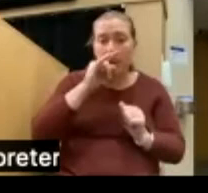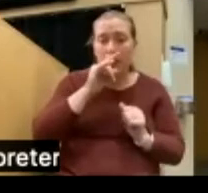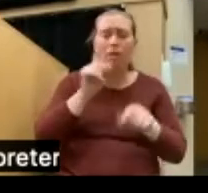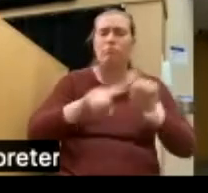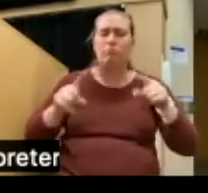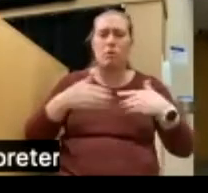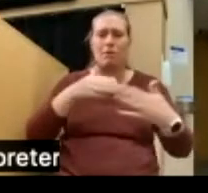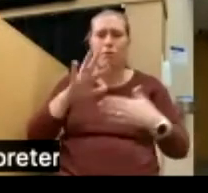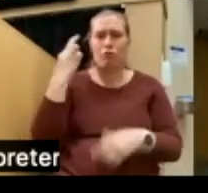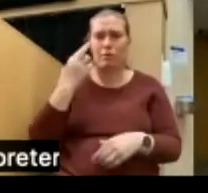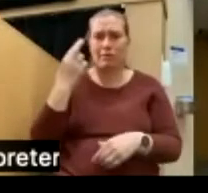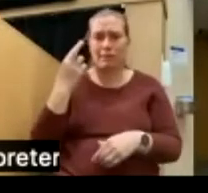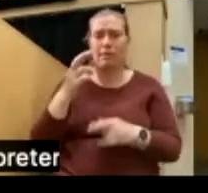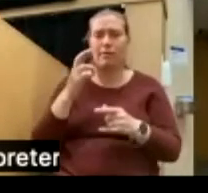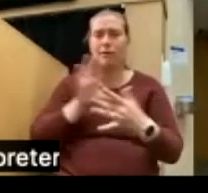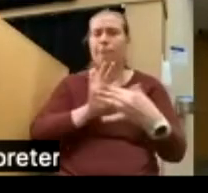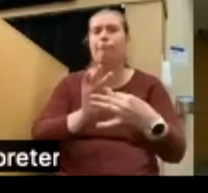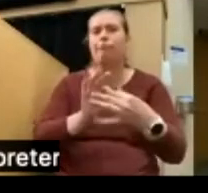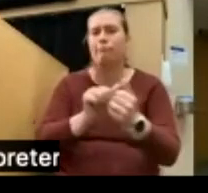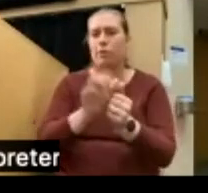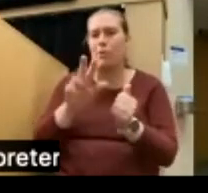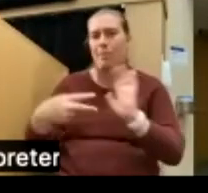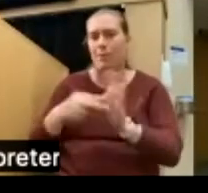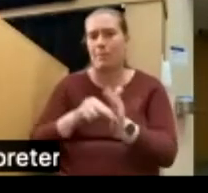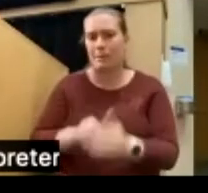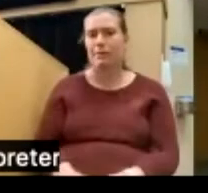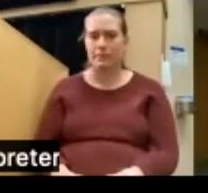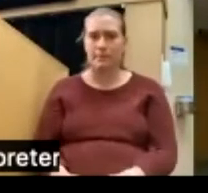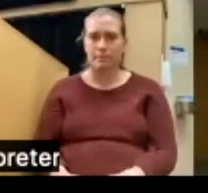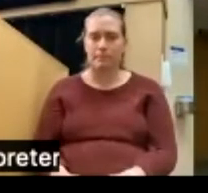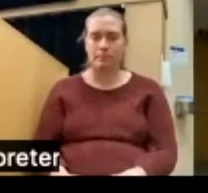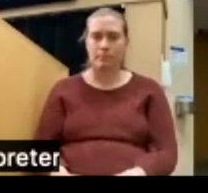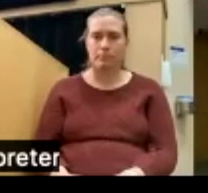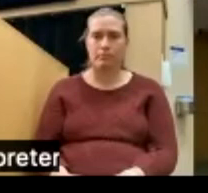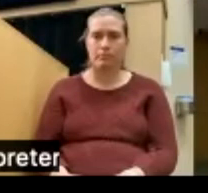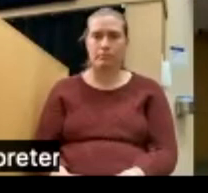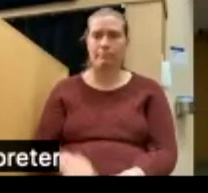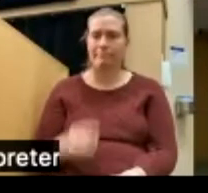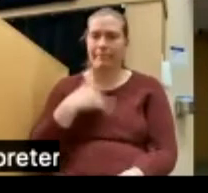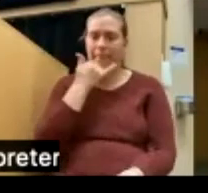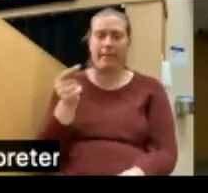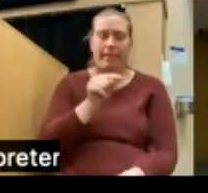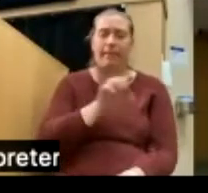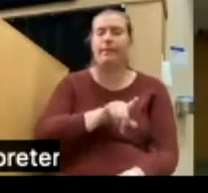things to just pay attention to because it turns out it's got good health benefits as well. Oops.